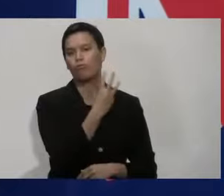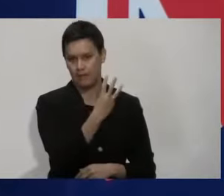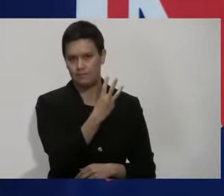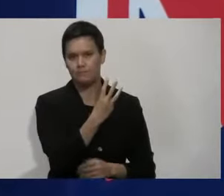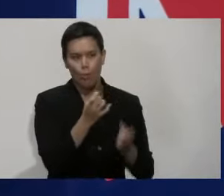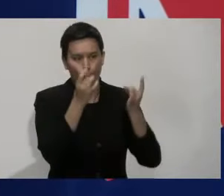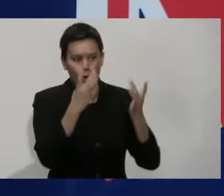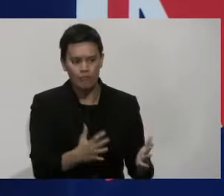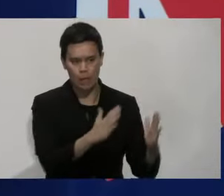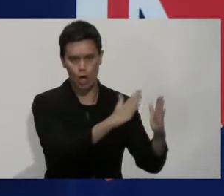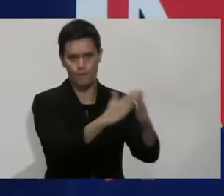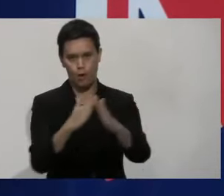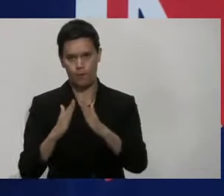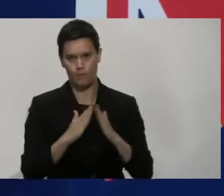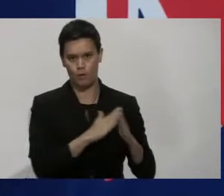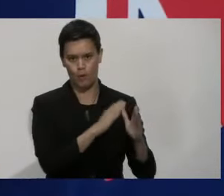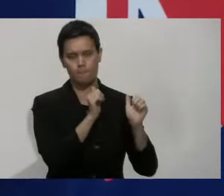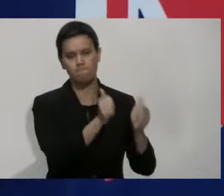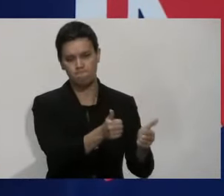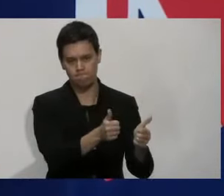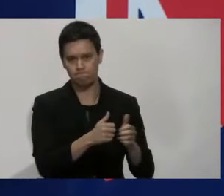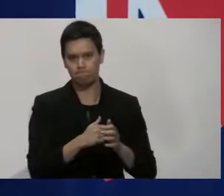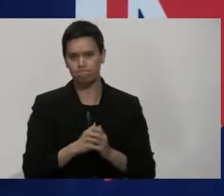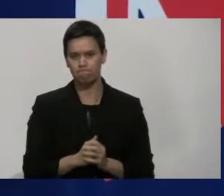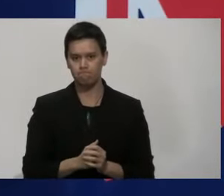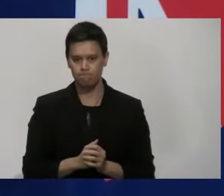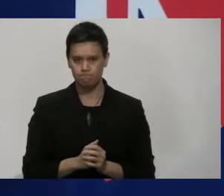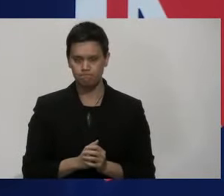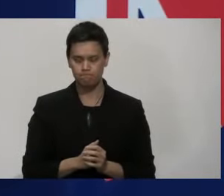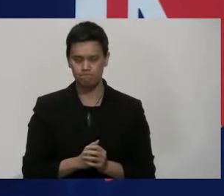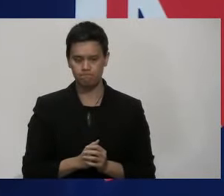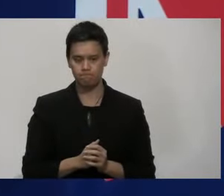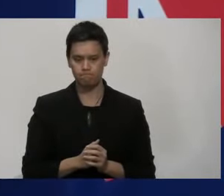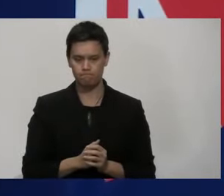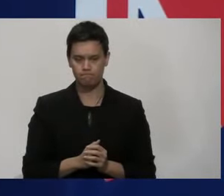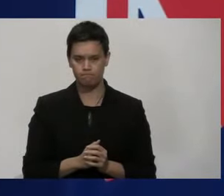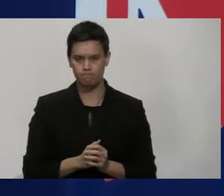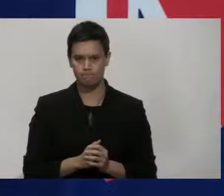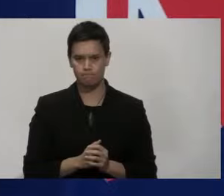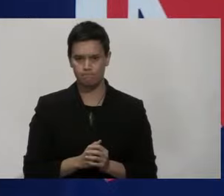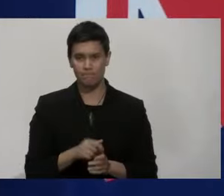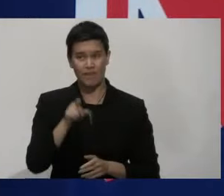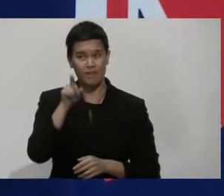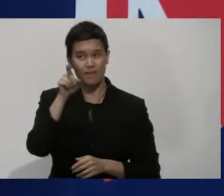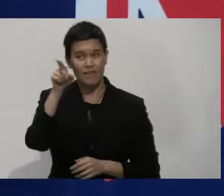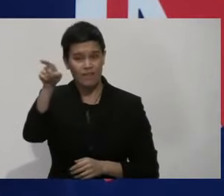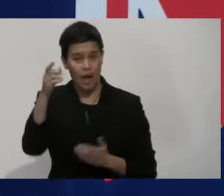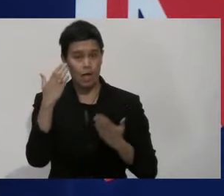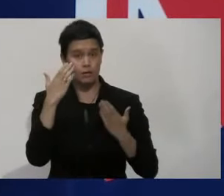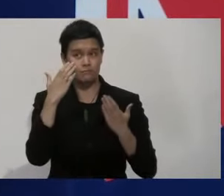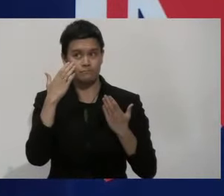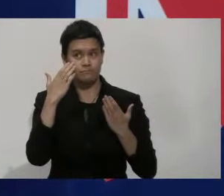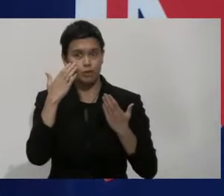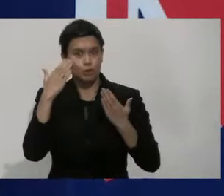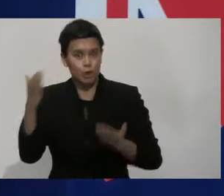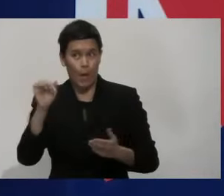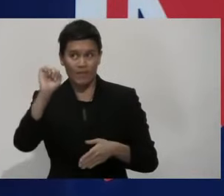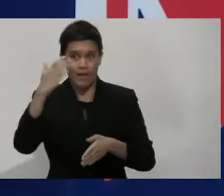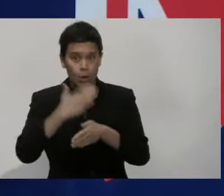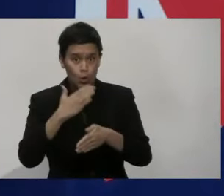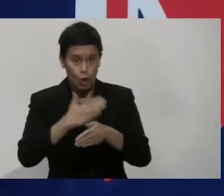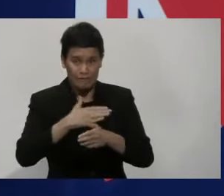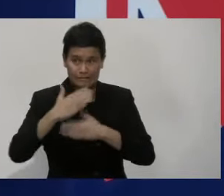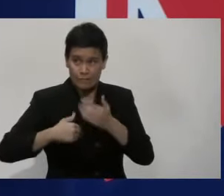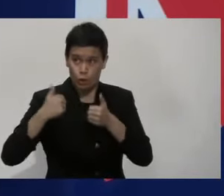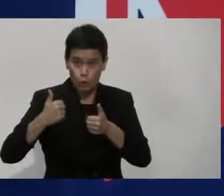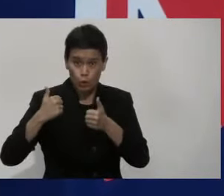happened before level 3 came into force. They have shown us how tricky this virus is. They